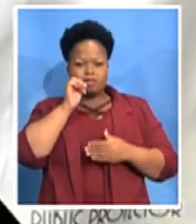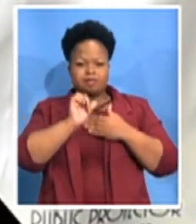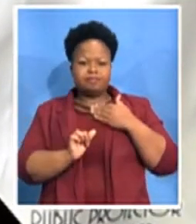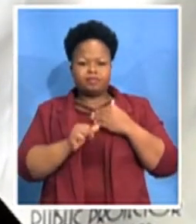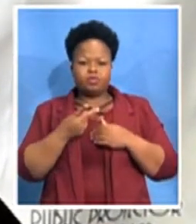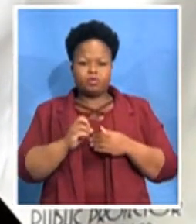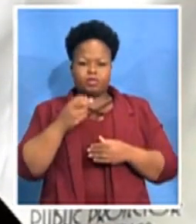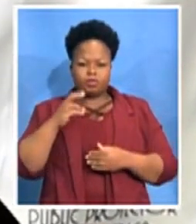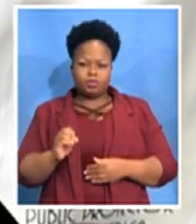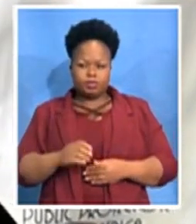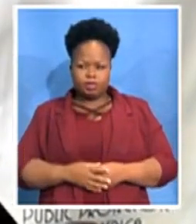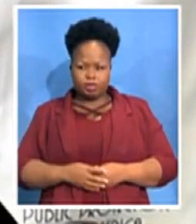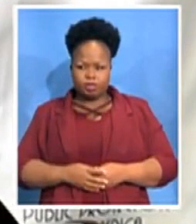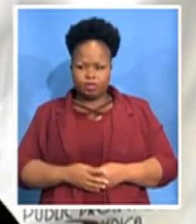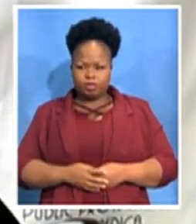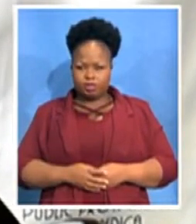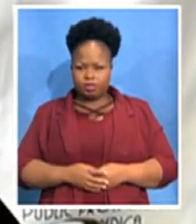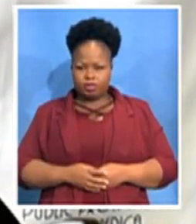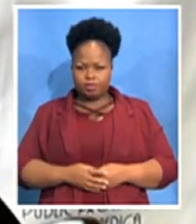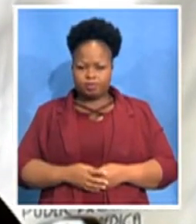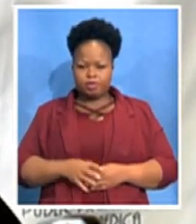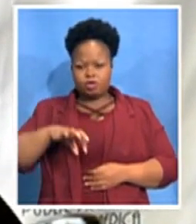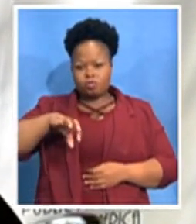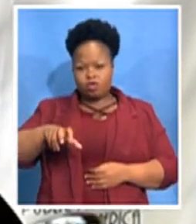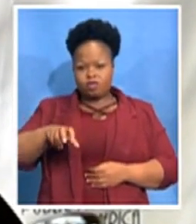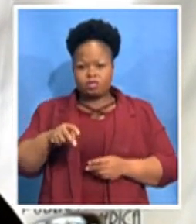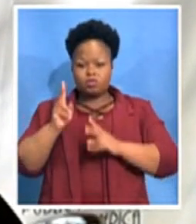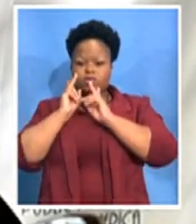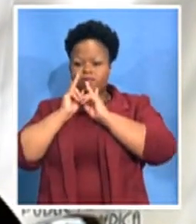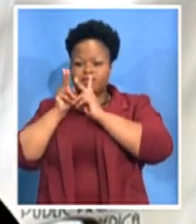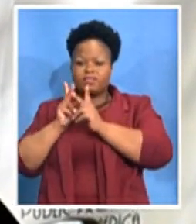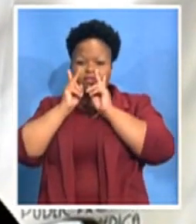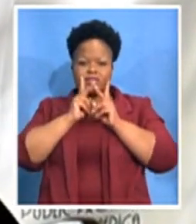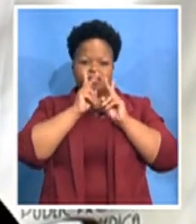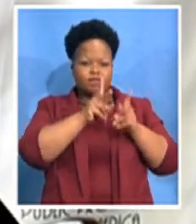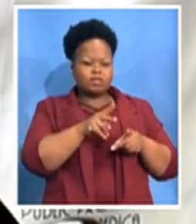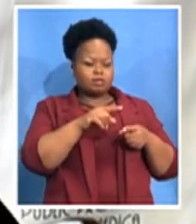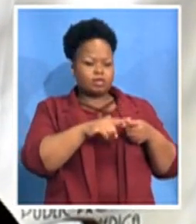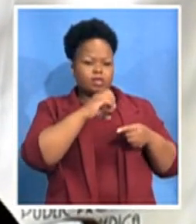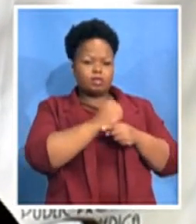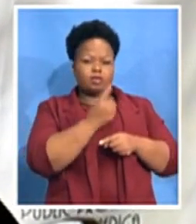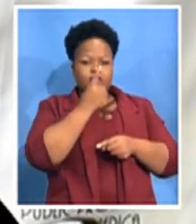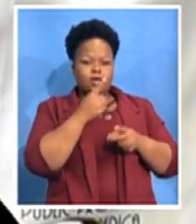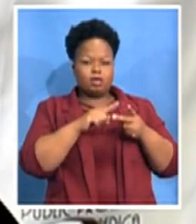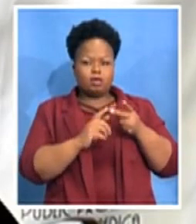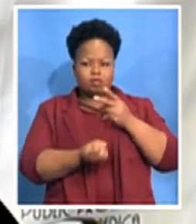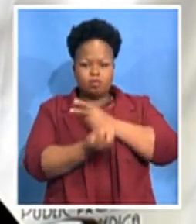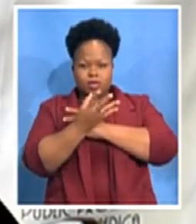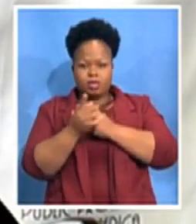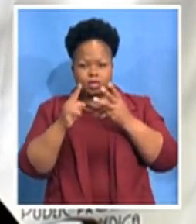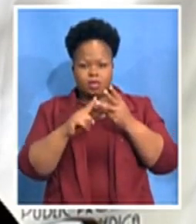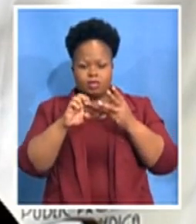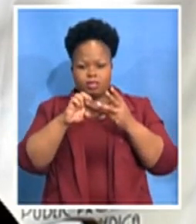had embarked our inspections in were Gauteng, Mpumalanga, Eastern Cape, KwaZulu-Natal,